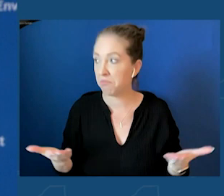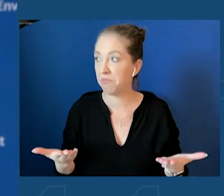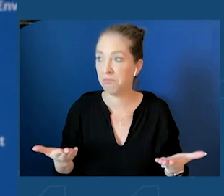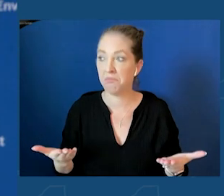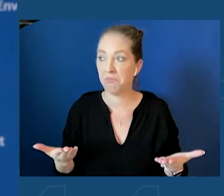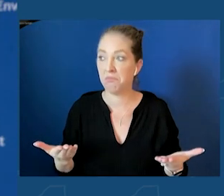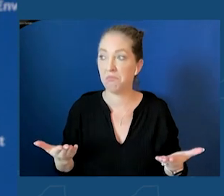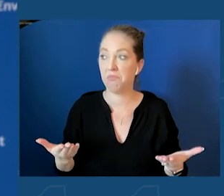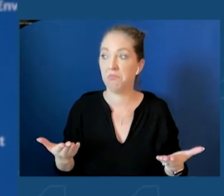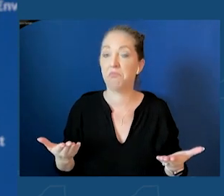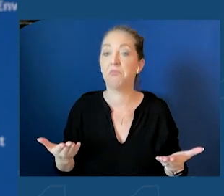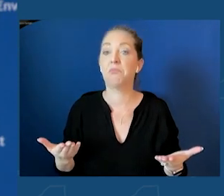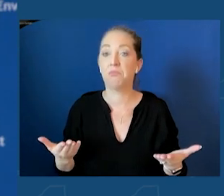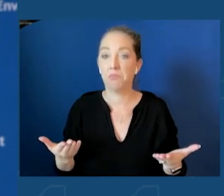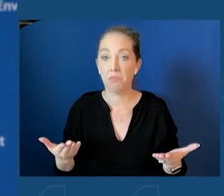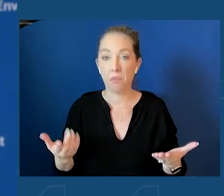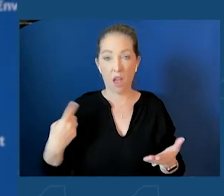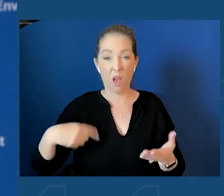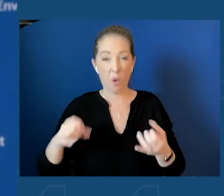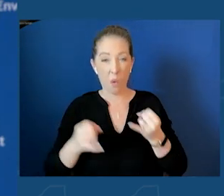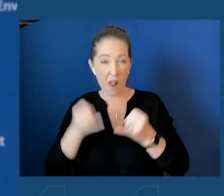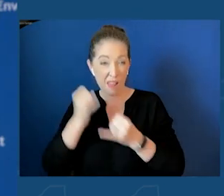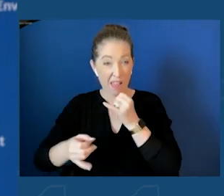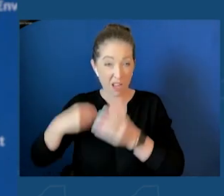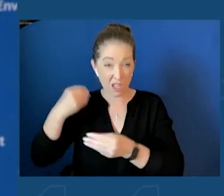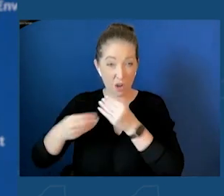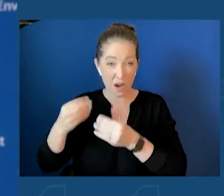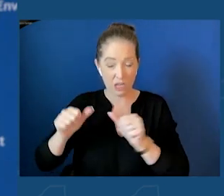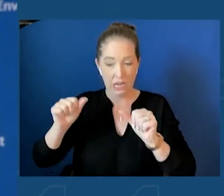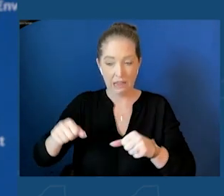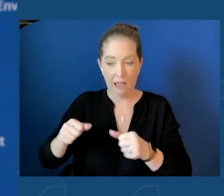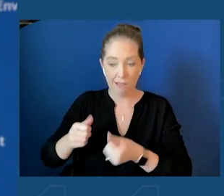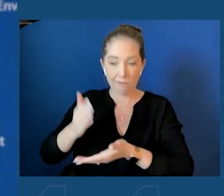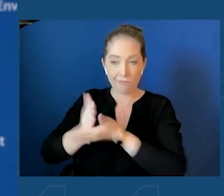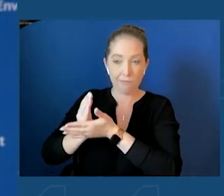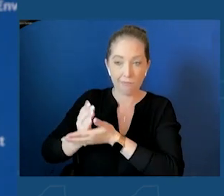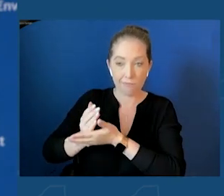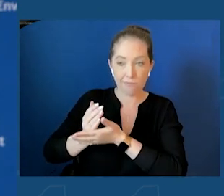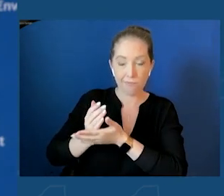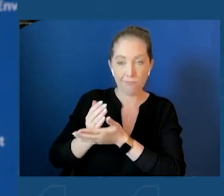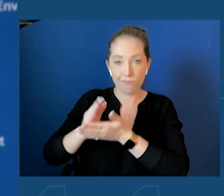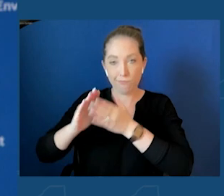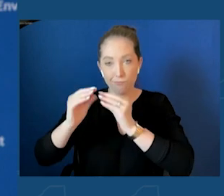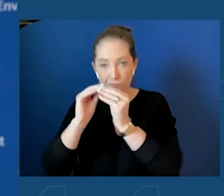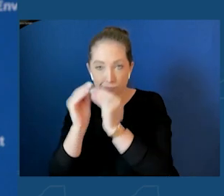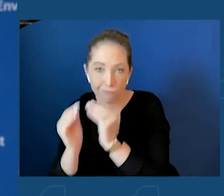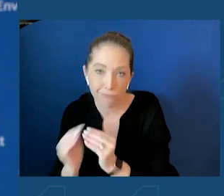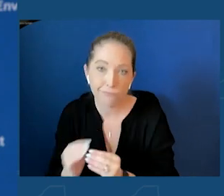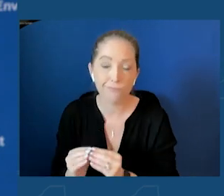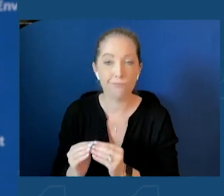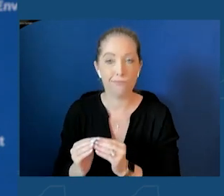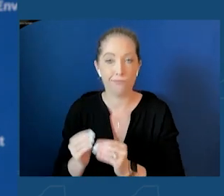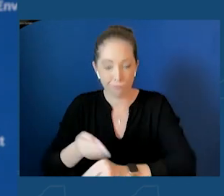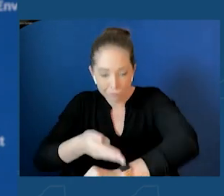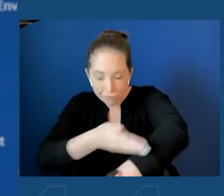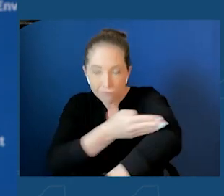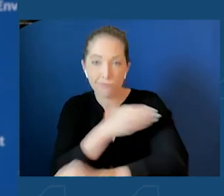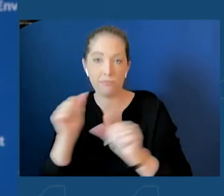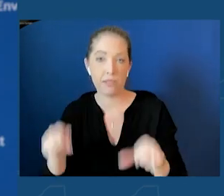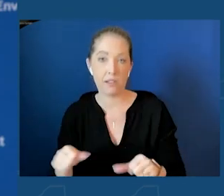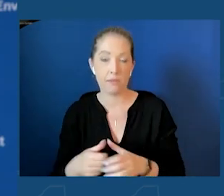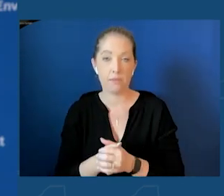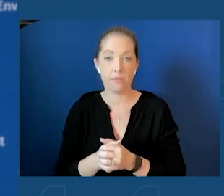last generation to really do something meaningful about it. And that's what this Bond Act is all about. We have had so many